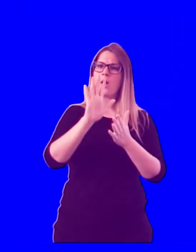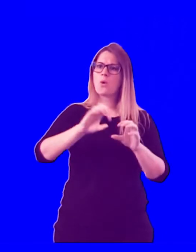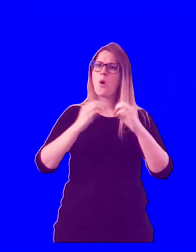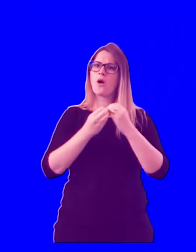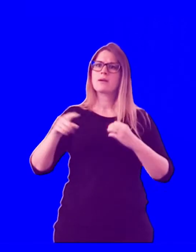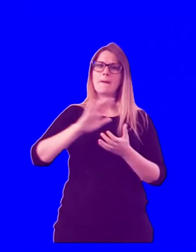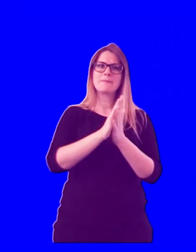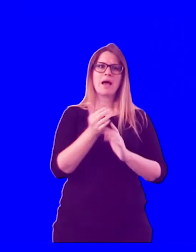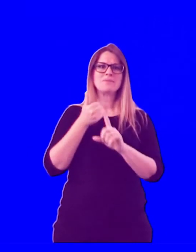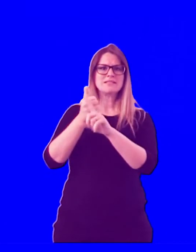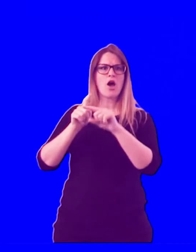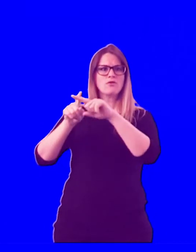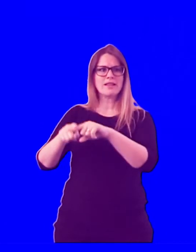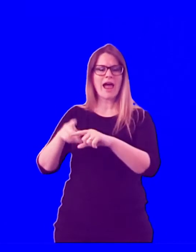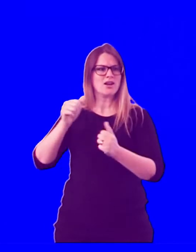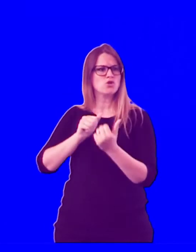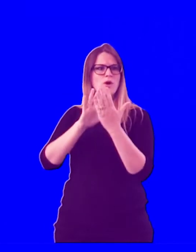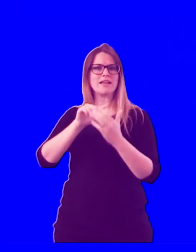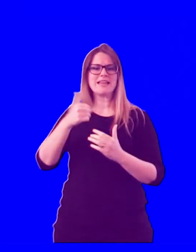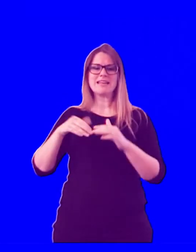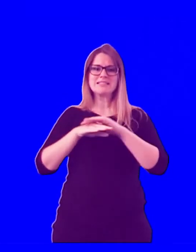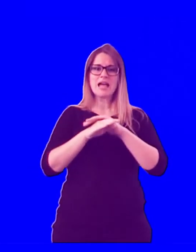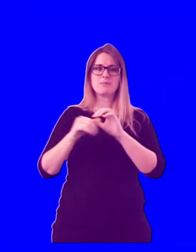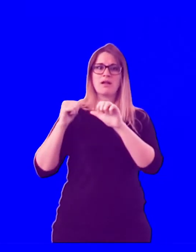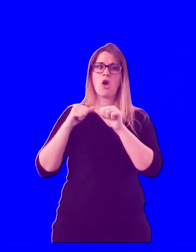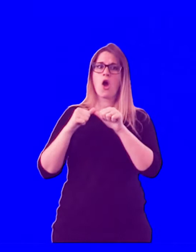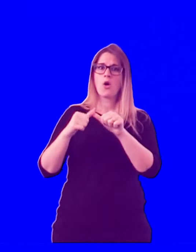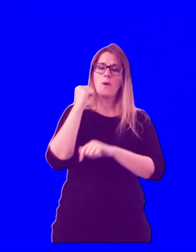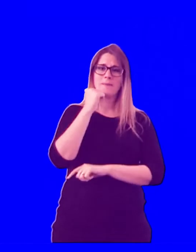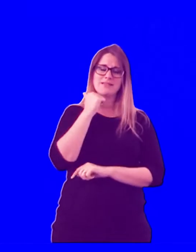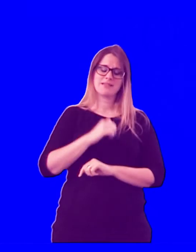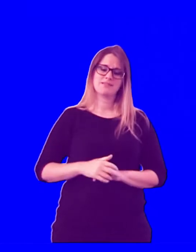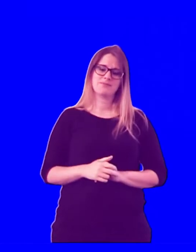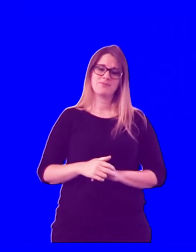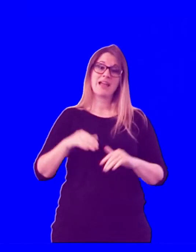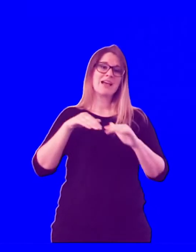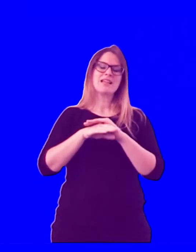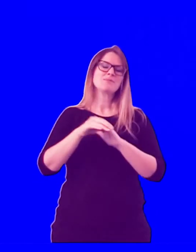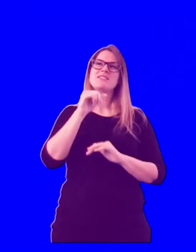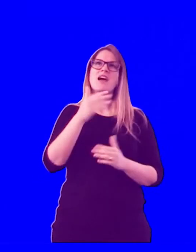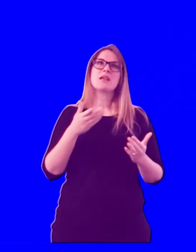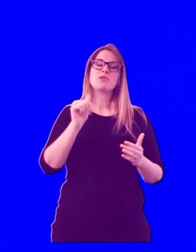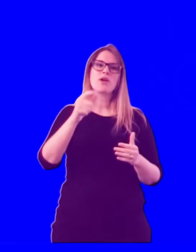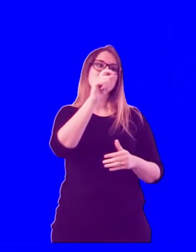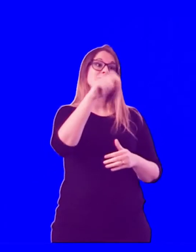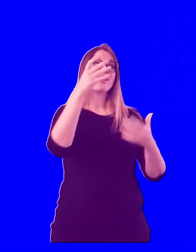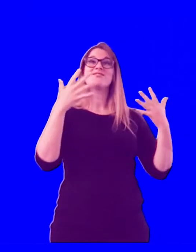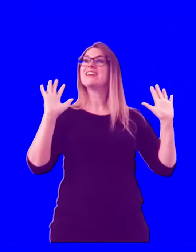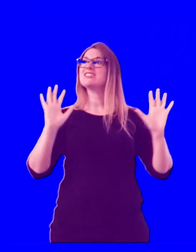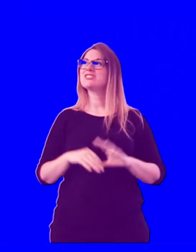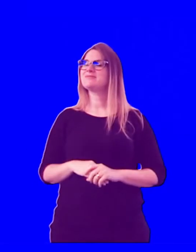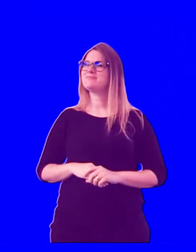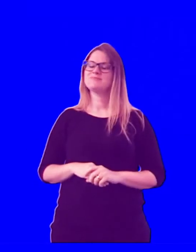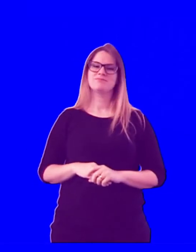organizations become self-reliant and address accessibility on an ongoing basis. Accessibility is not something that you can check off the list